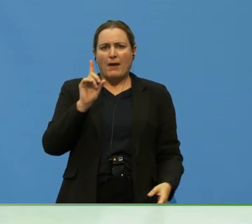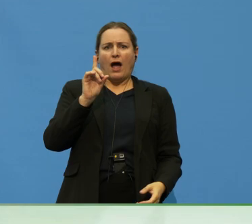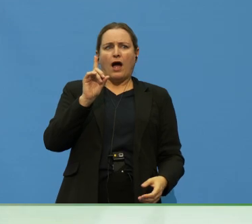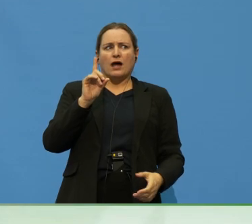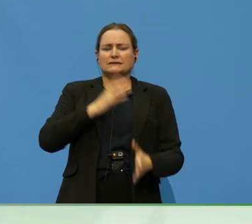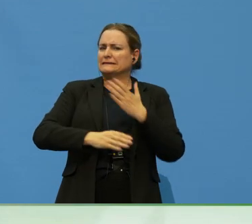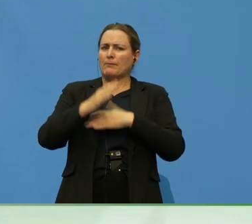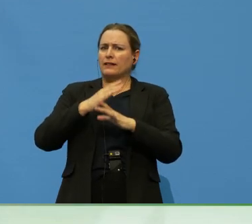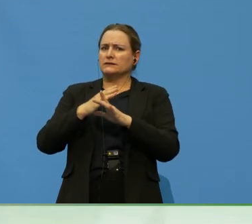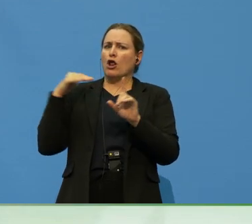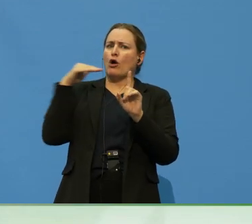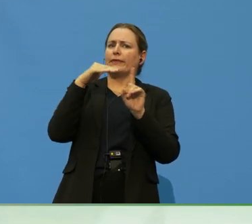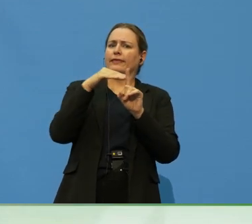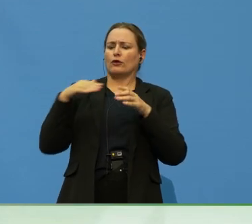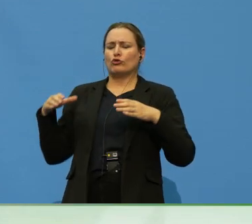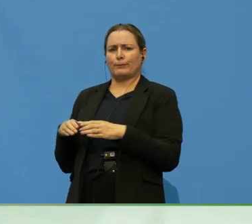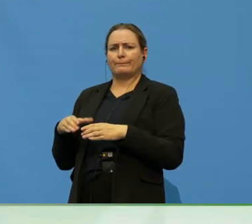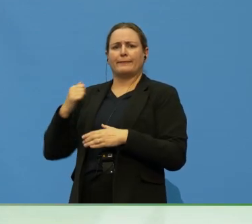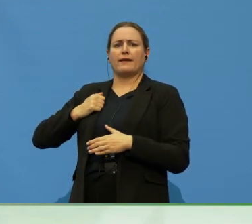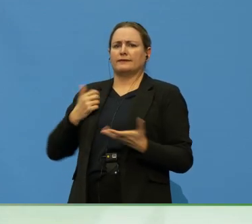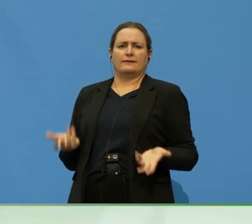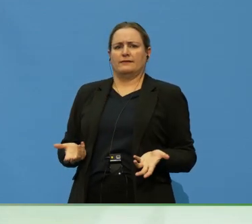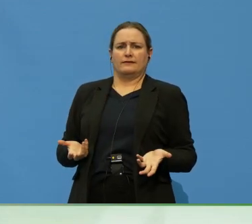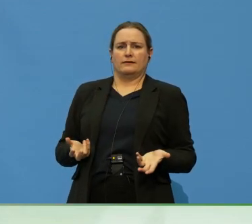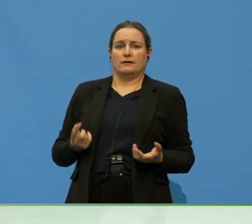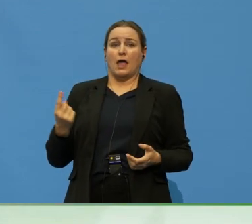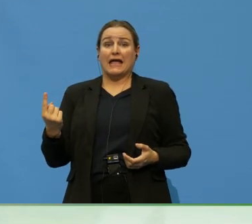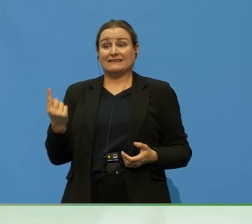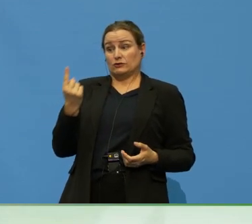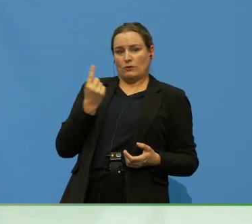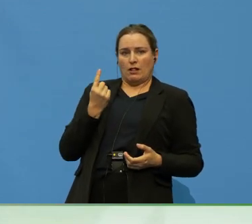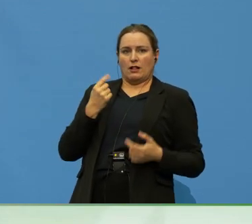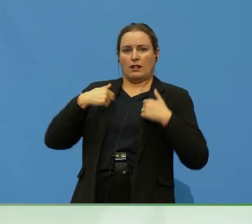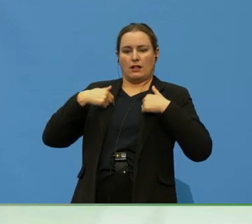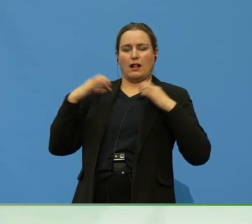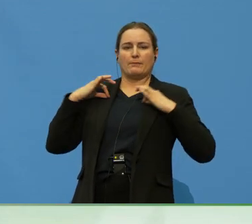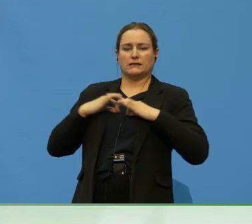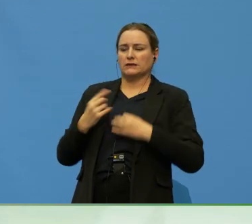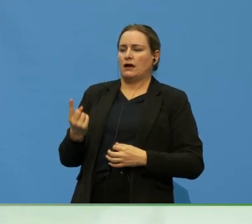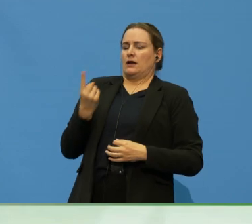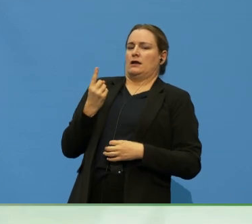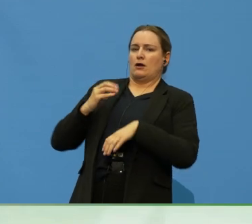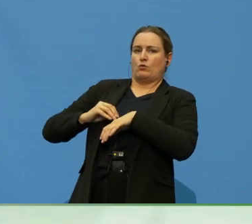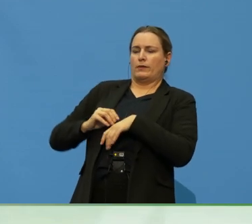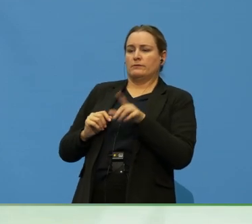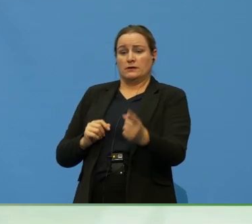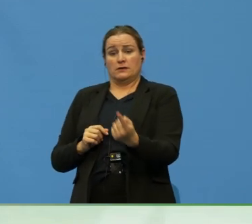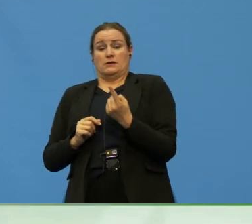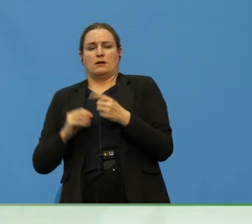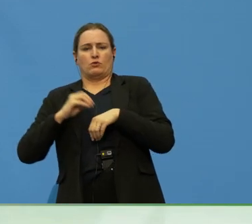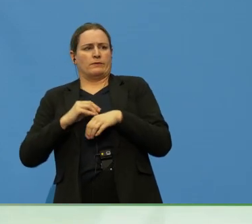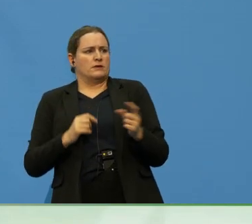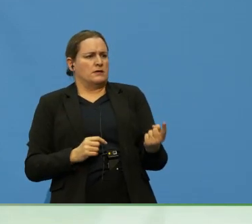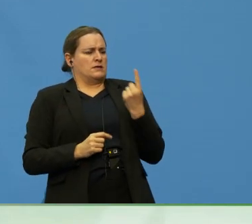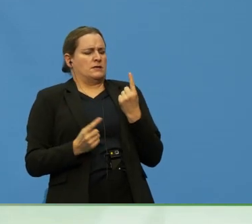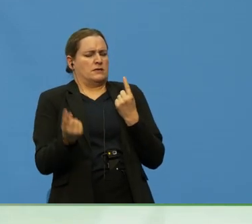disability lobby in Canada. Everybody comes to a minister with their own issues or comes to a different, like there wasn't before the